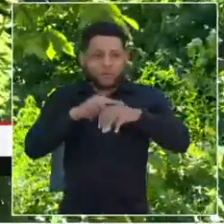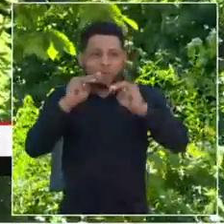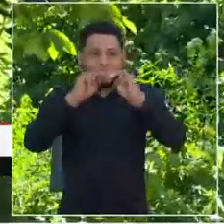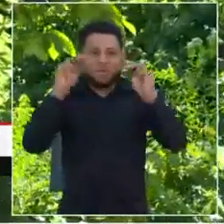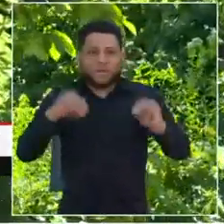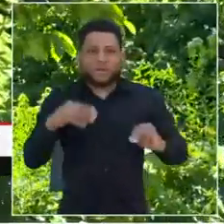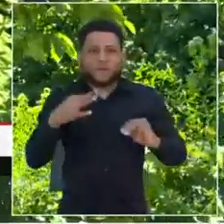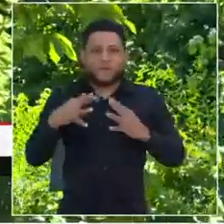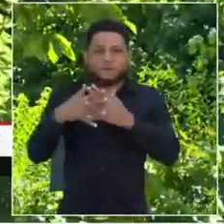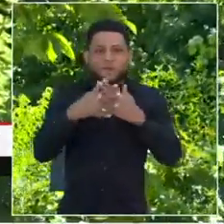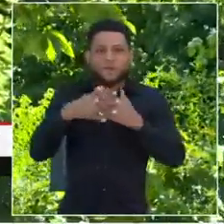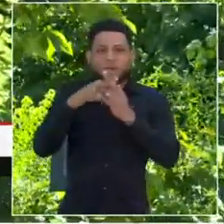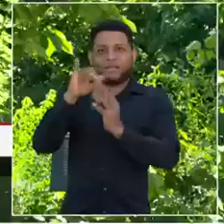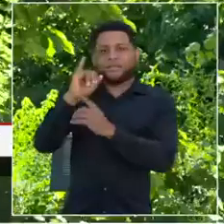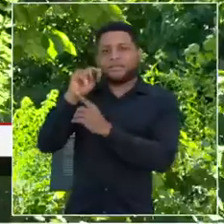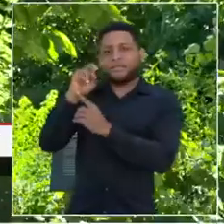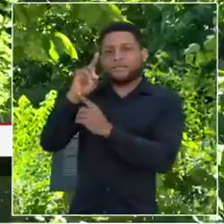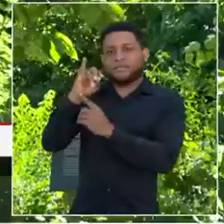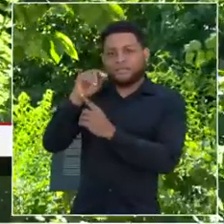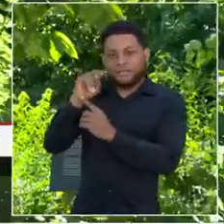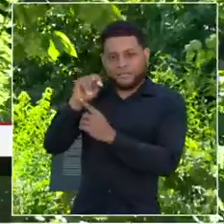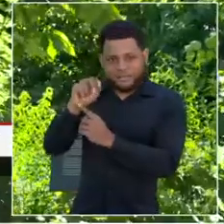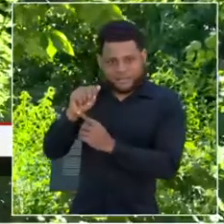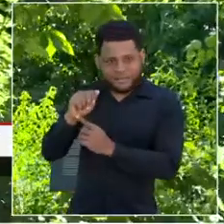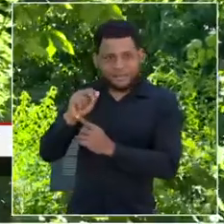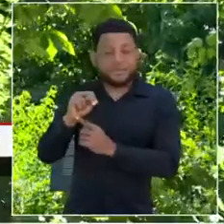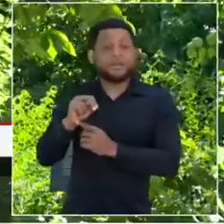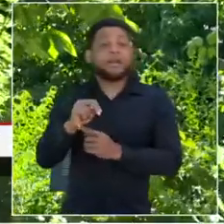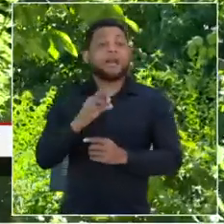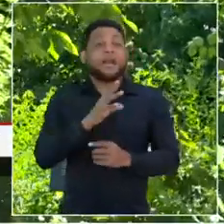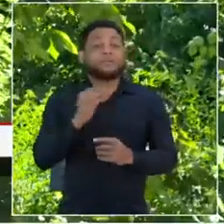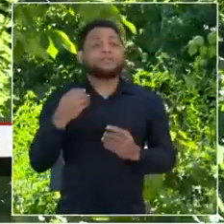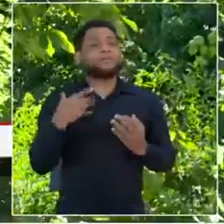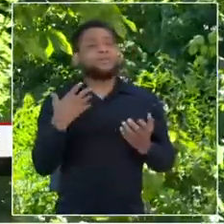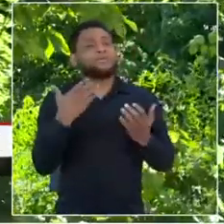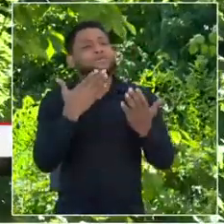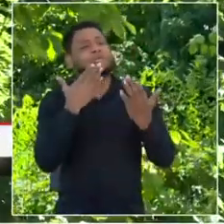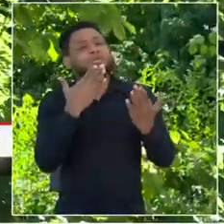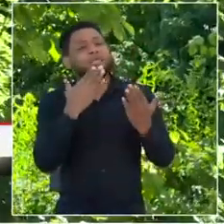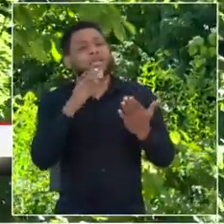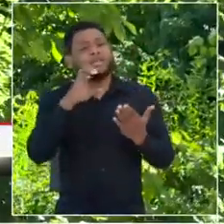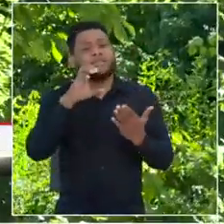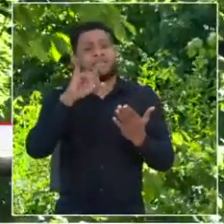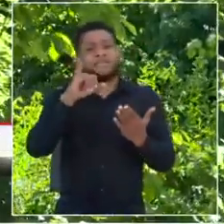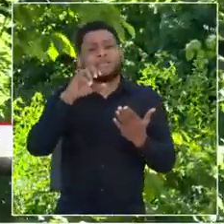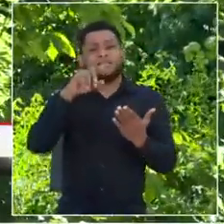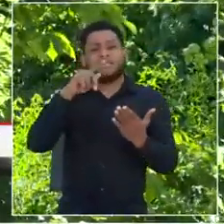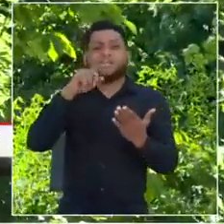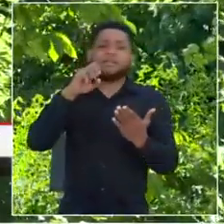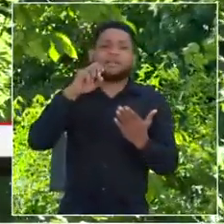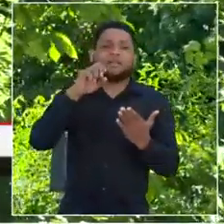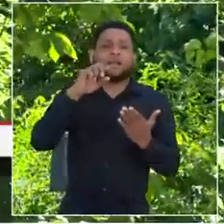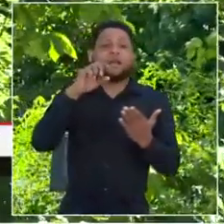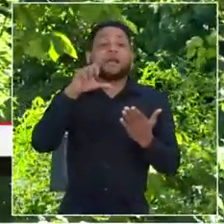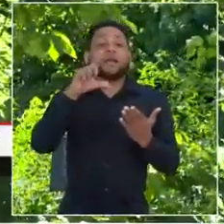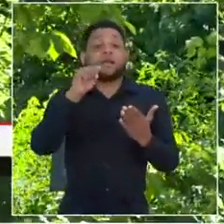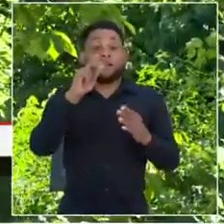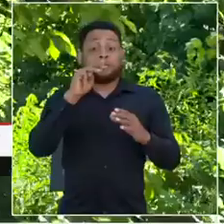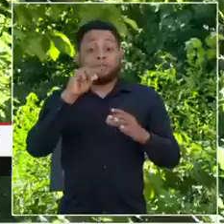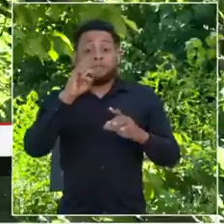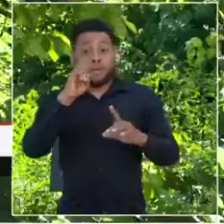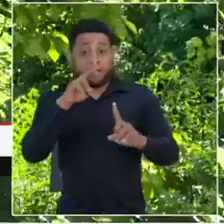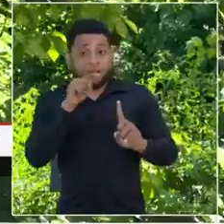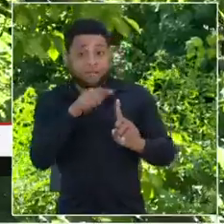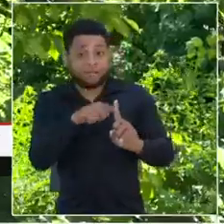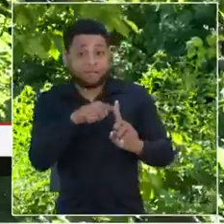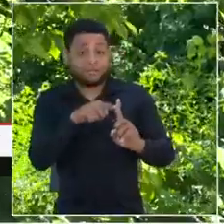the American Indian, and I want to thank Cynthia Chavez Lamar for inviting us to this beautiful location.